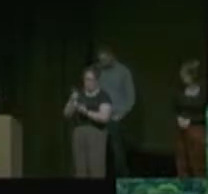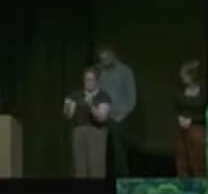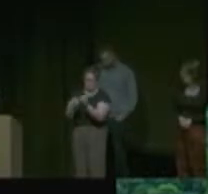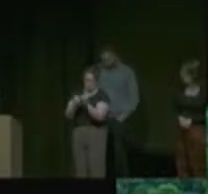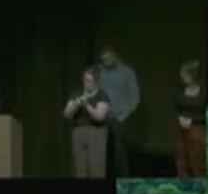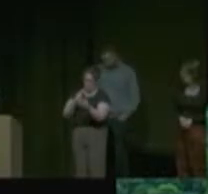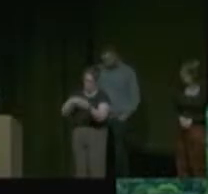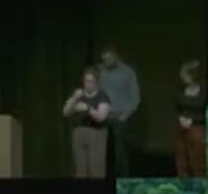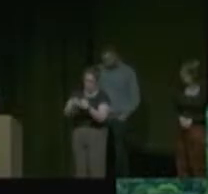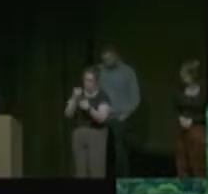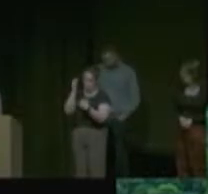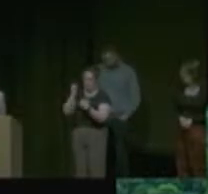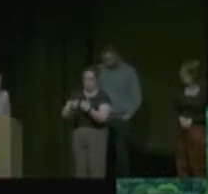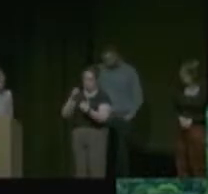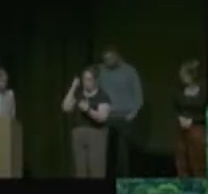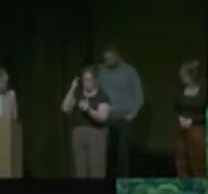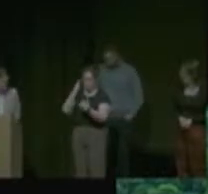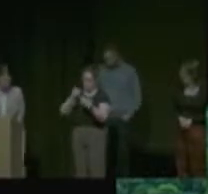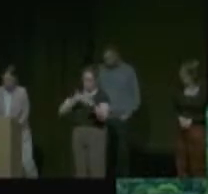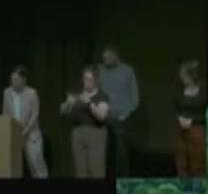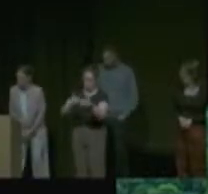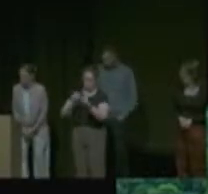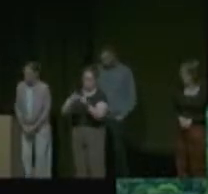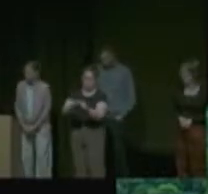moving forward.